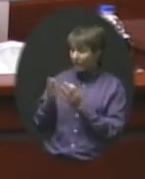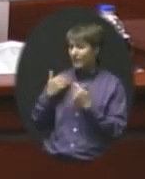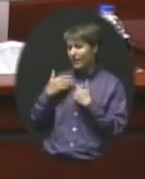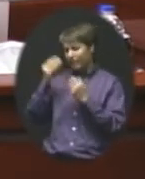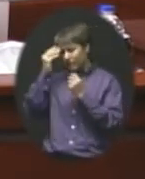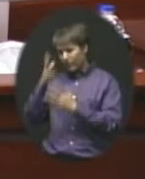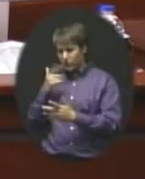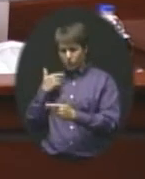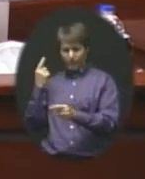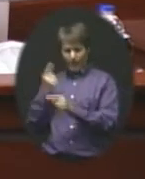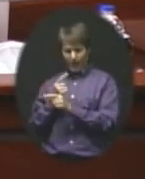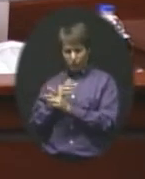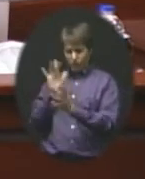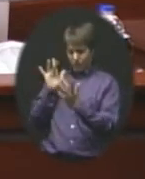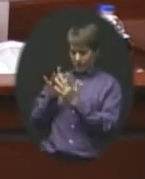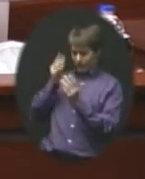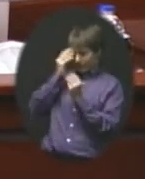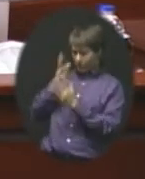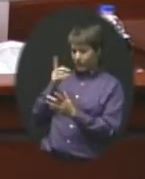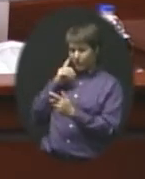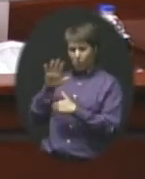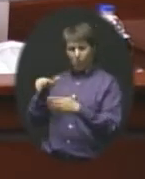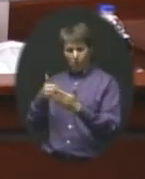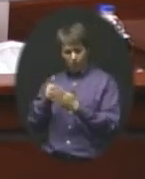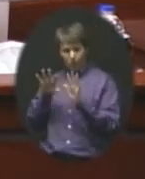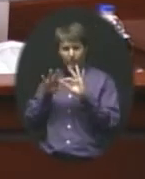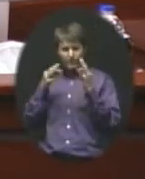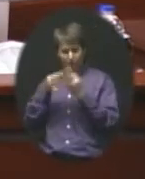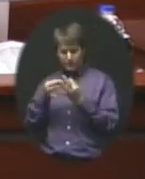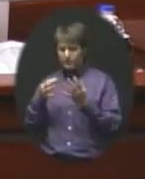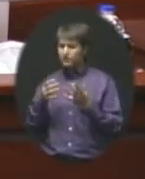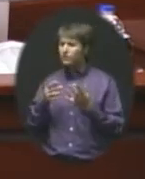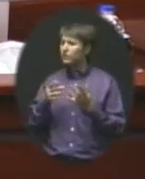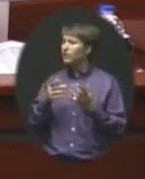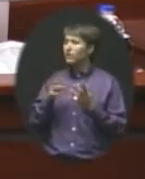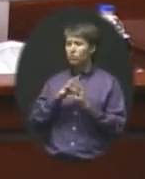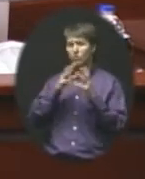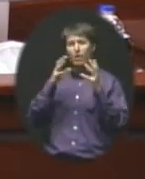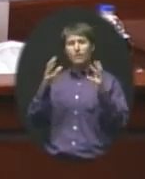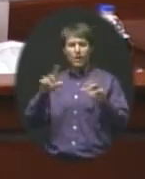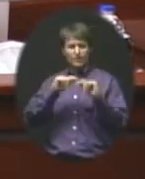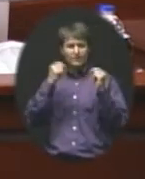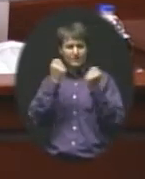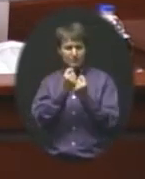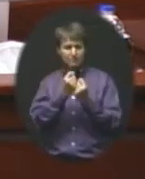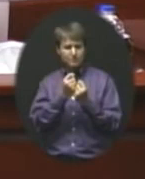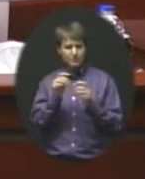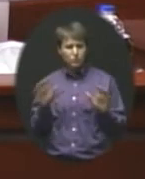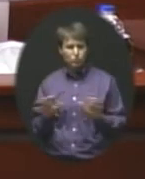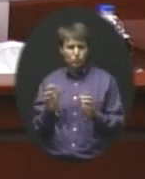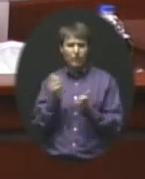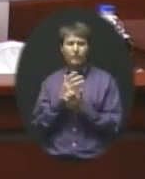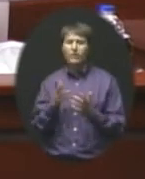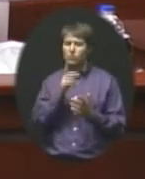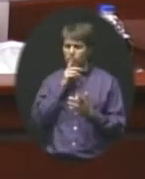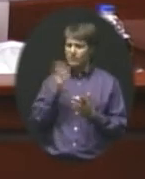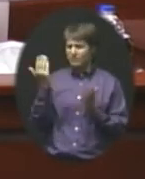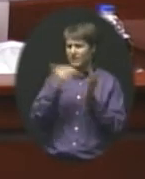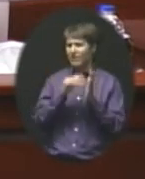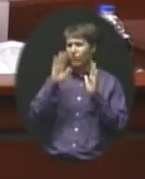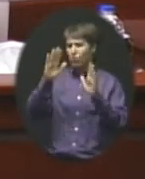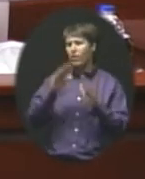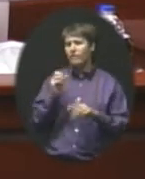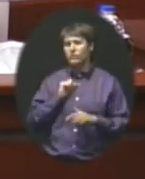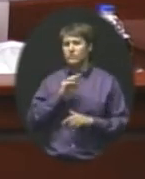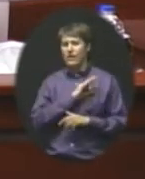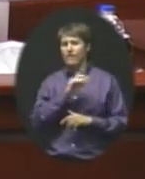have accurate contact information for all of our families. It just takes a great team effort. And again, we have a great staff in Olathe, and